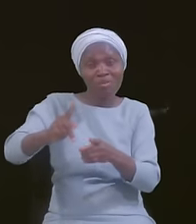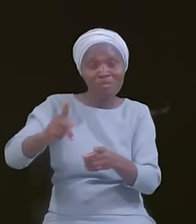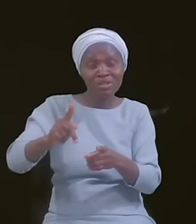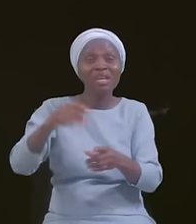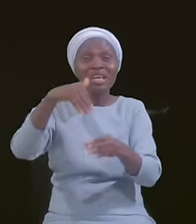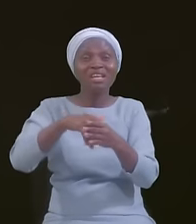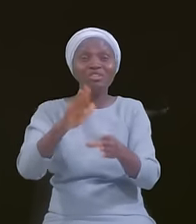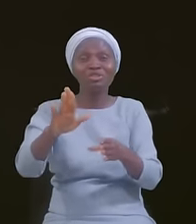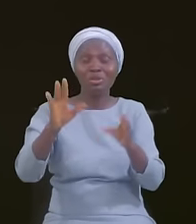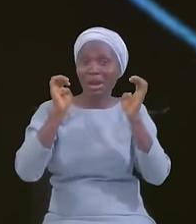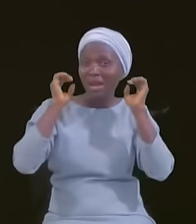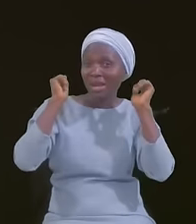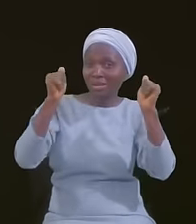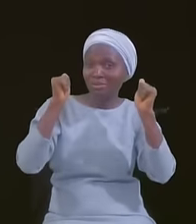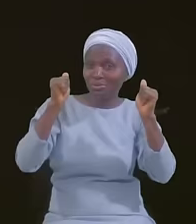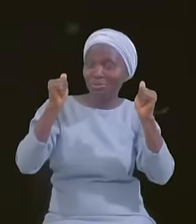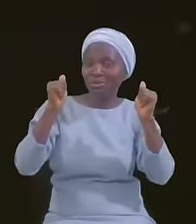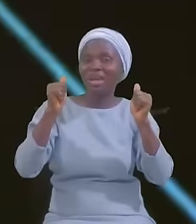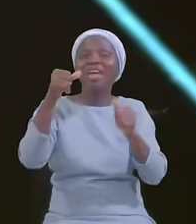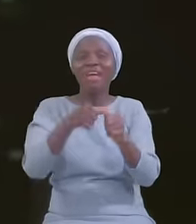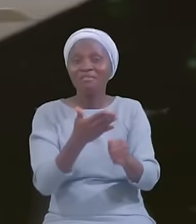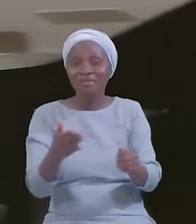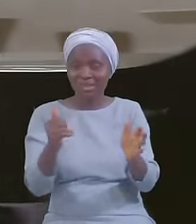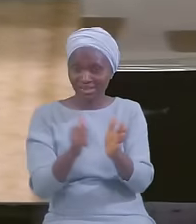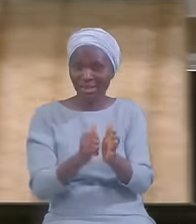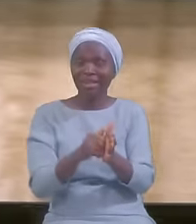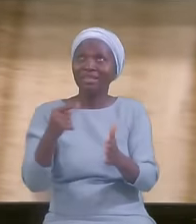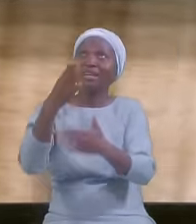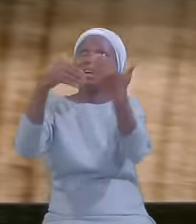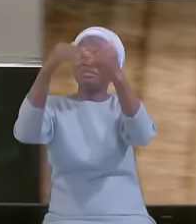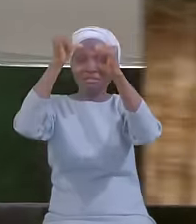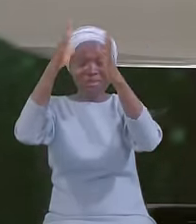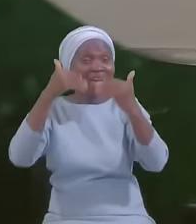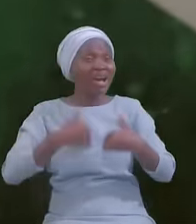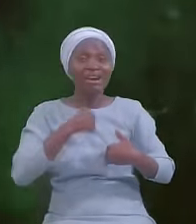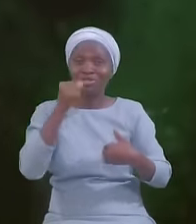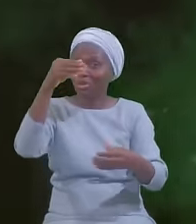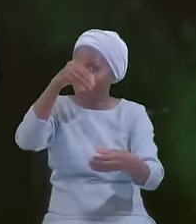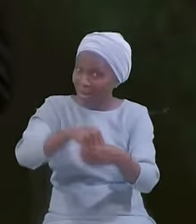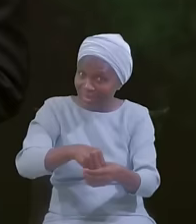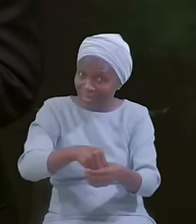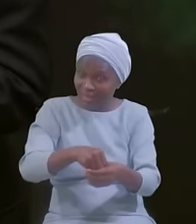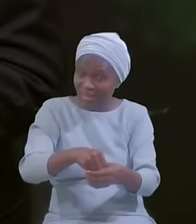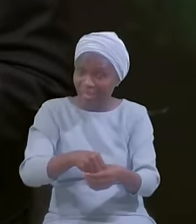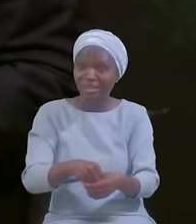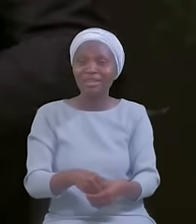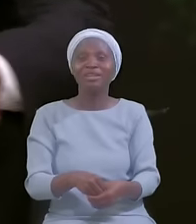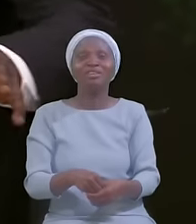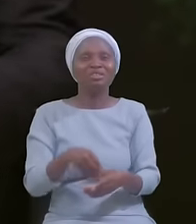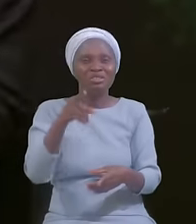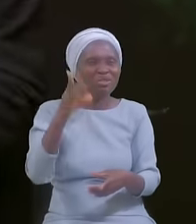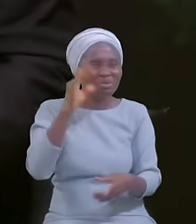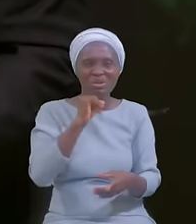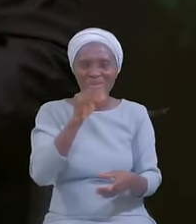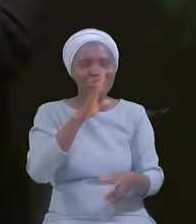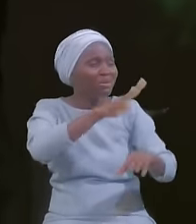your education. Everything the Heavenly Father has not planted, you'll not be calling on